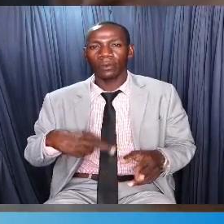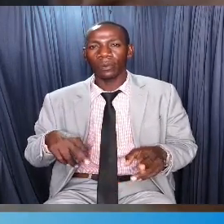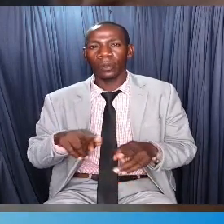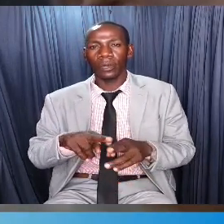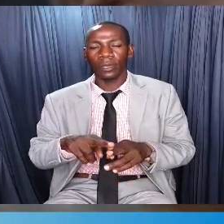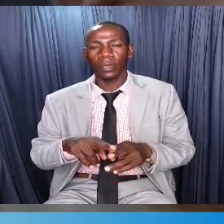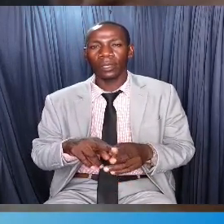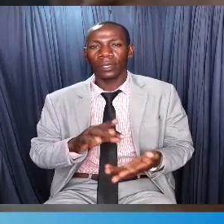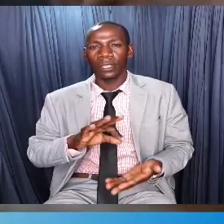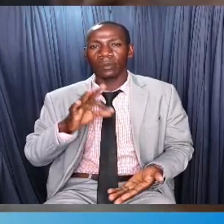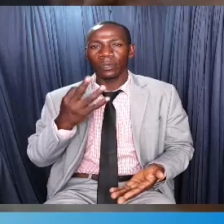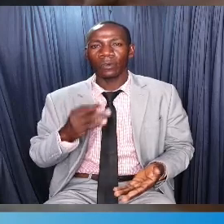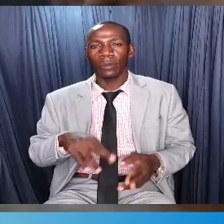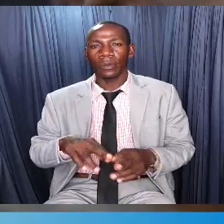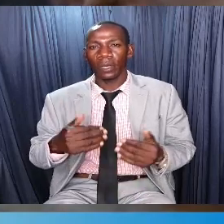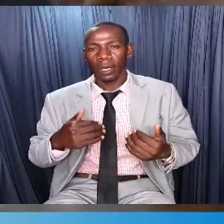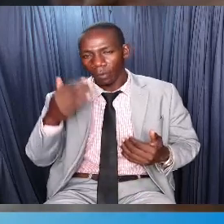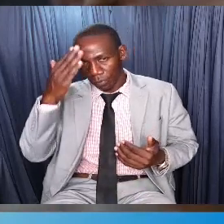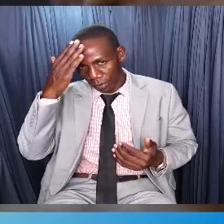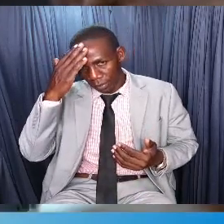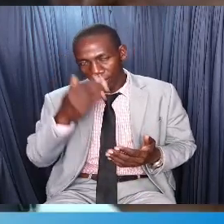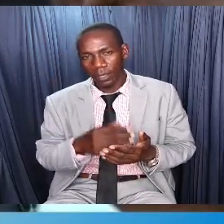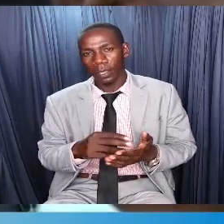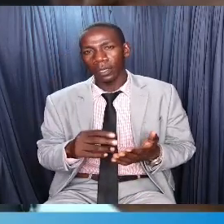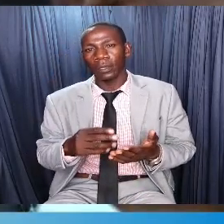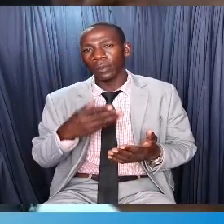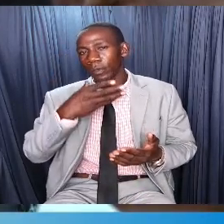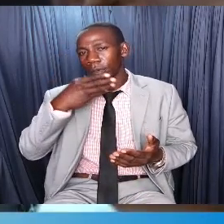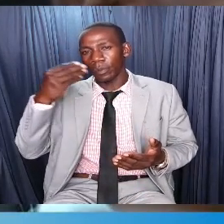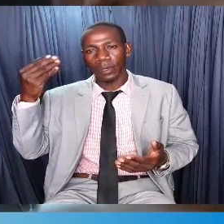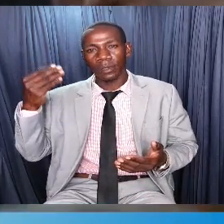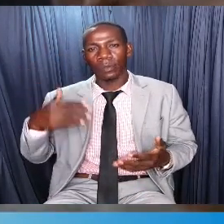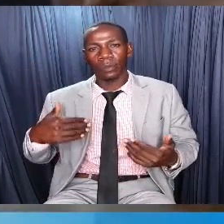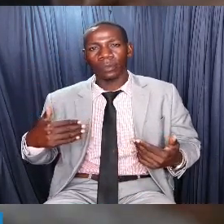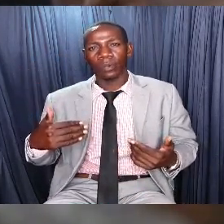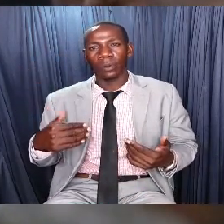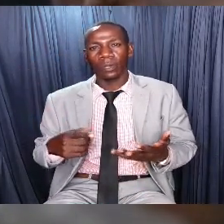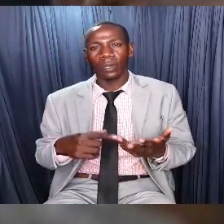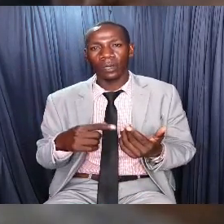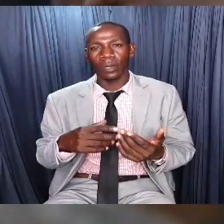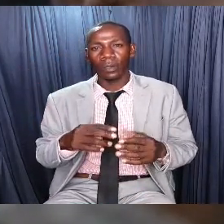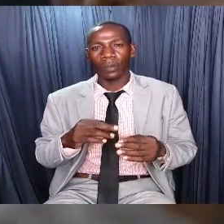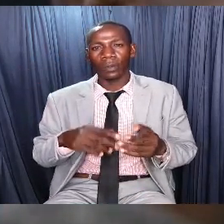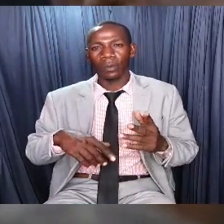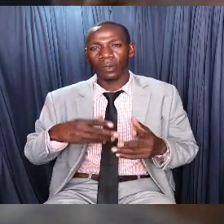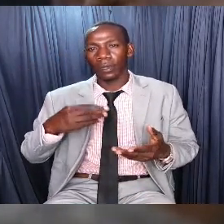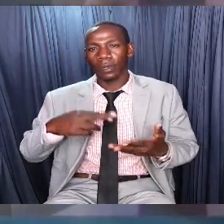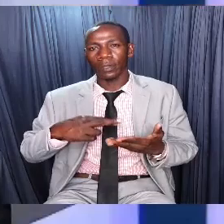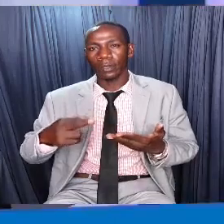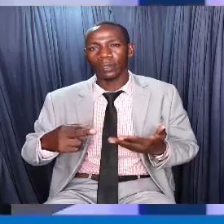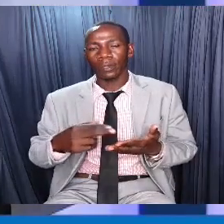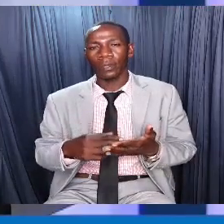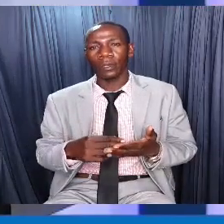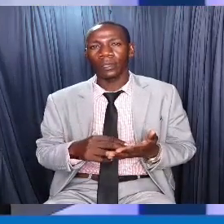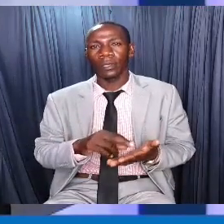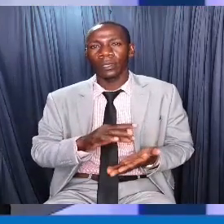of repentance. Roho ya toba inakunyenyekea. Spirit of repentance has humility. And esteeming other people worthy. Counting people righteous.